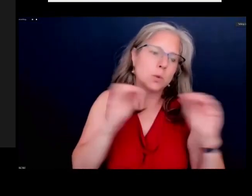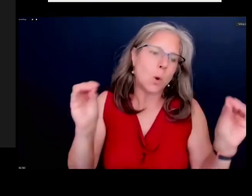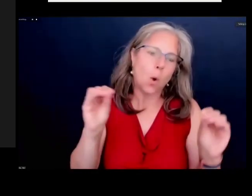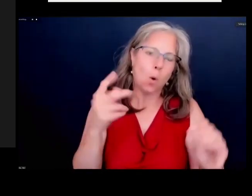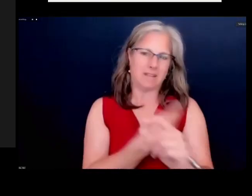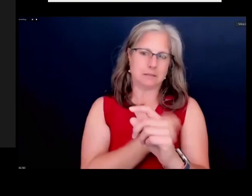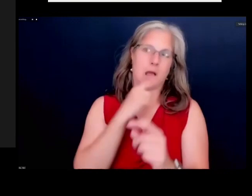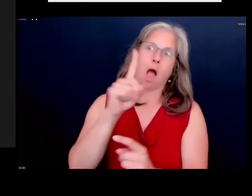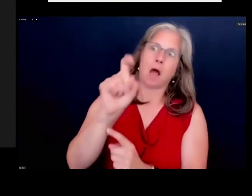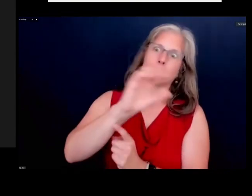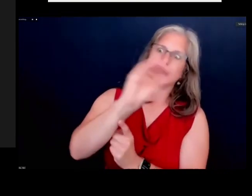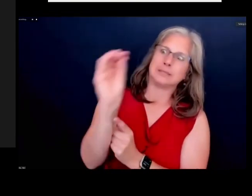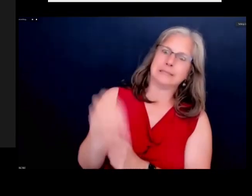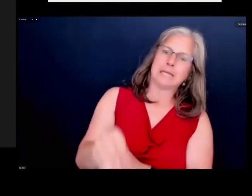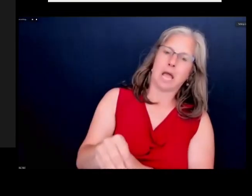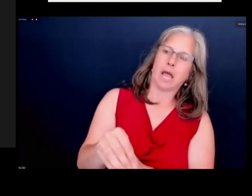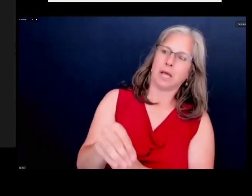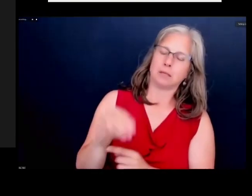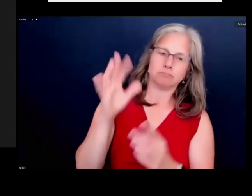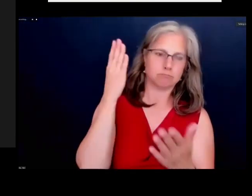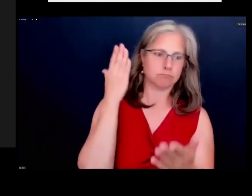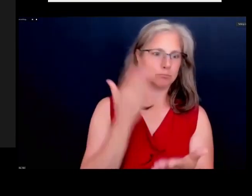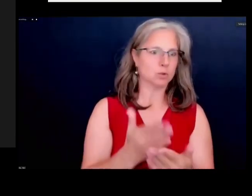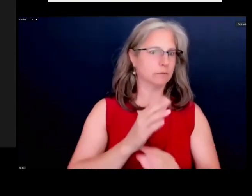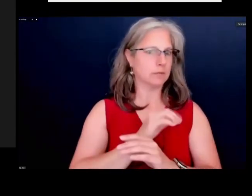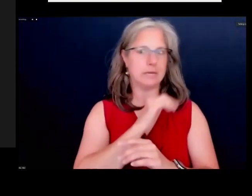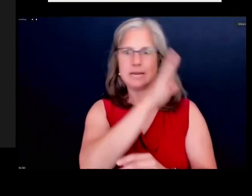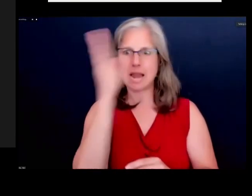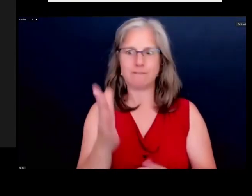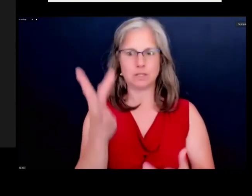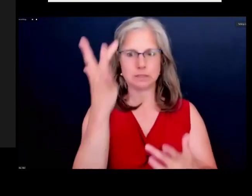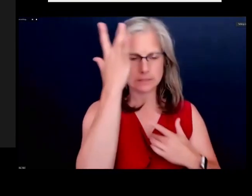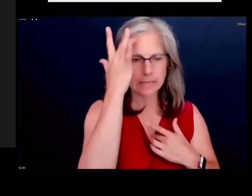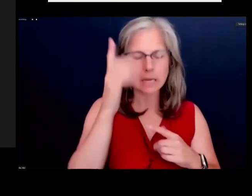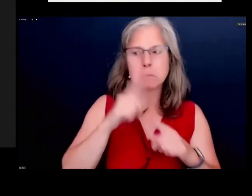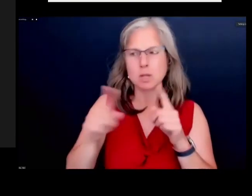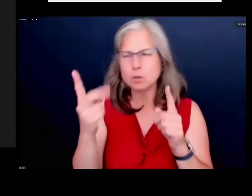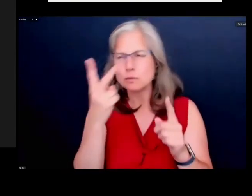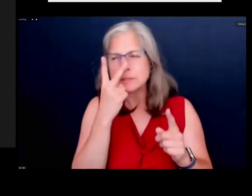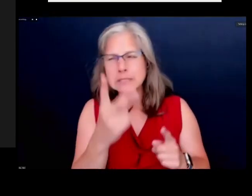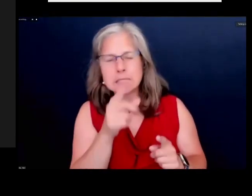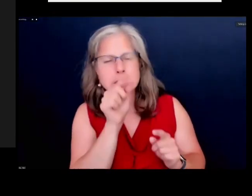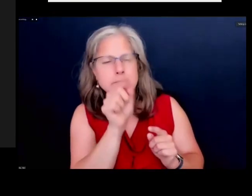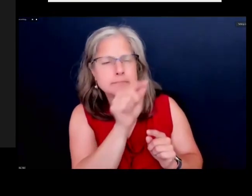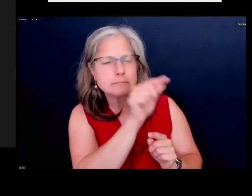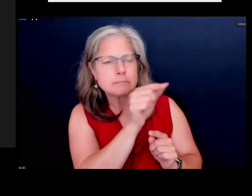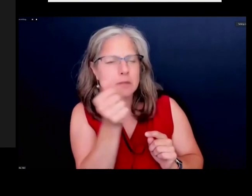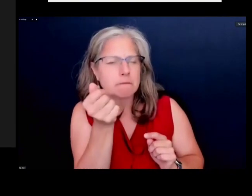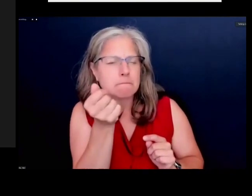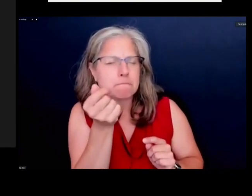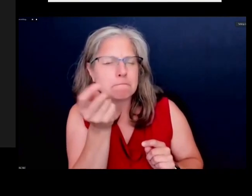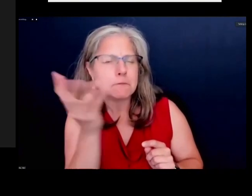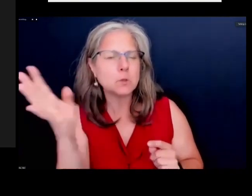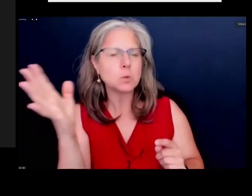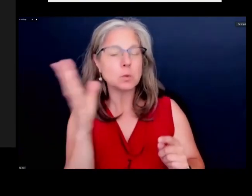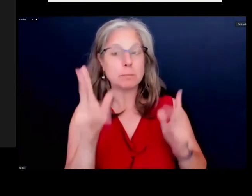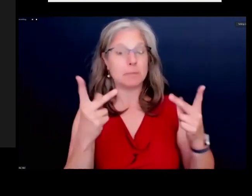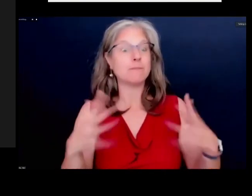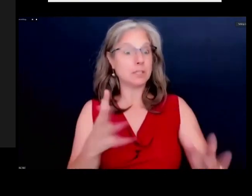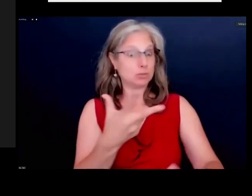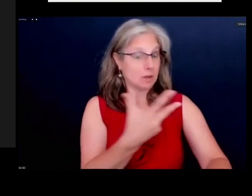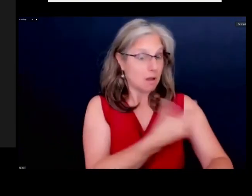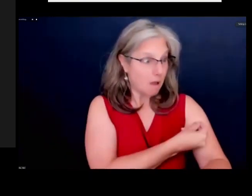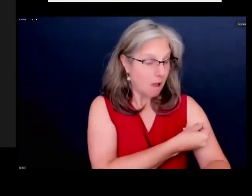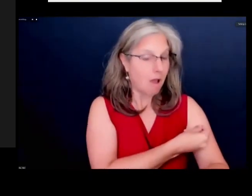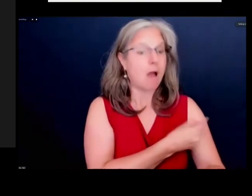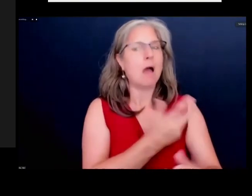vaccine is 100% effective. But can you speak to the number of those cases you've seen so far in our county, just to kind of give people an